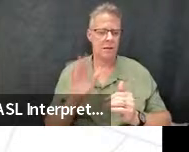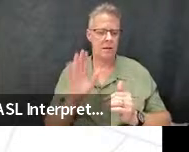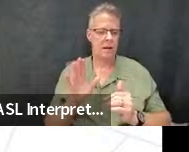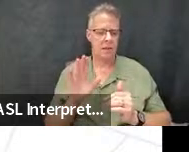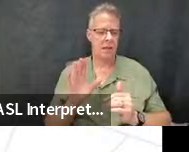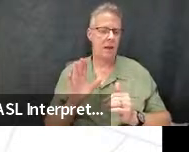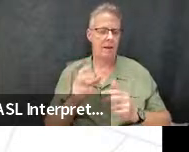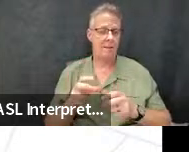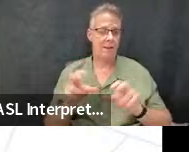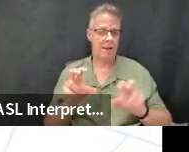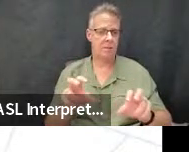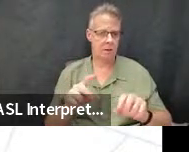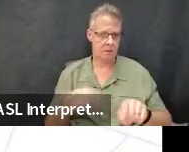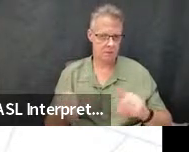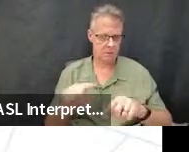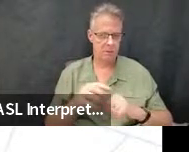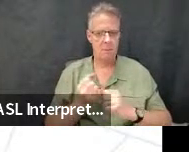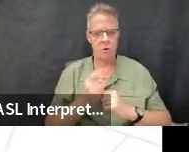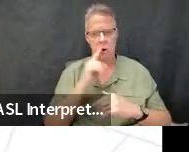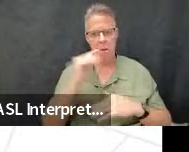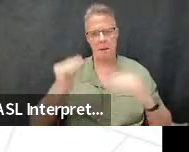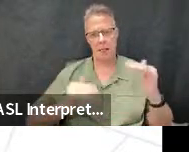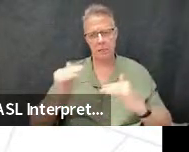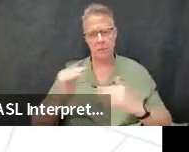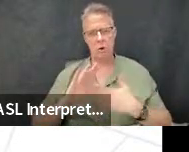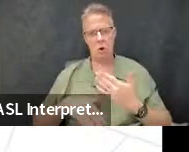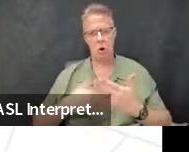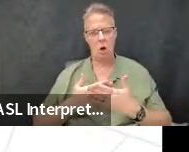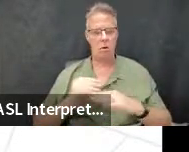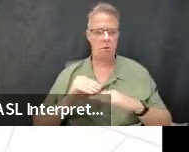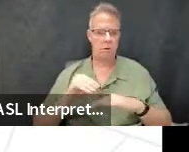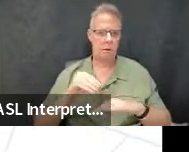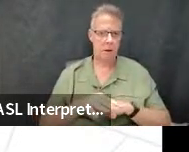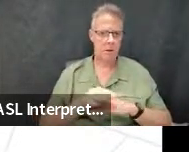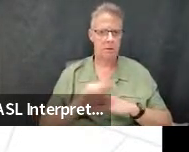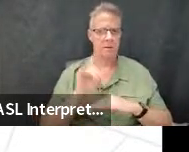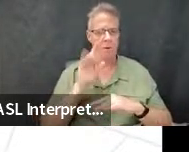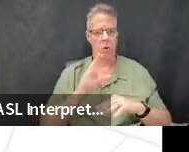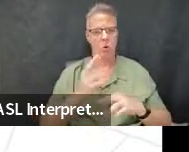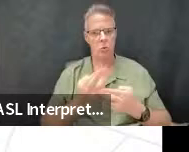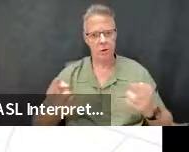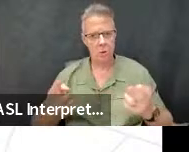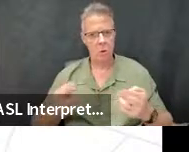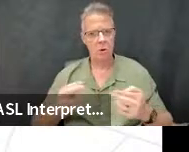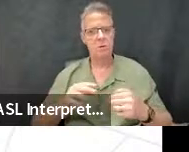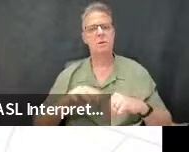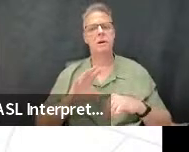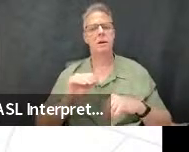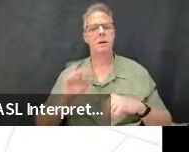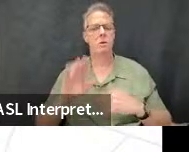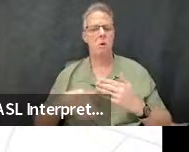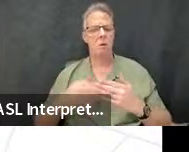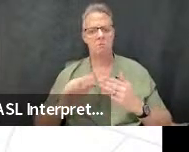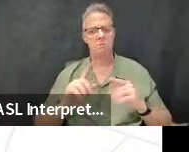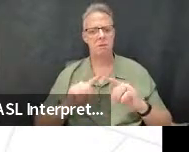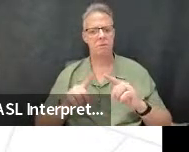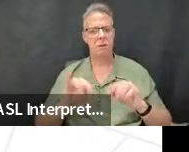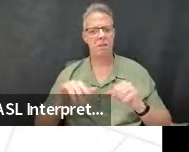looking at. So balancing all the impacts to the various resources that Chris went through, all the reports that